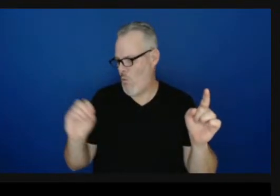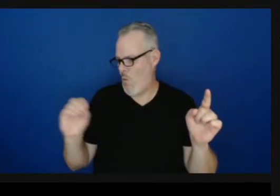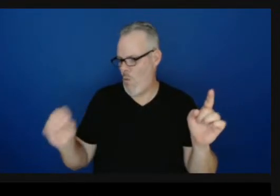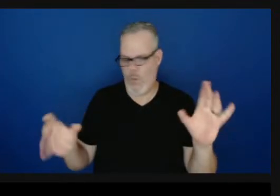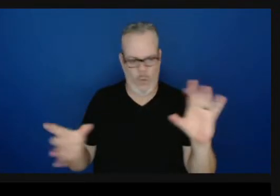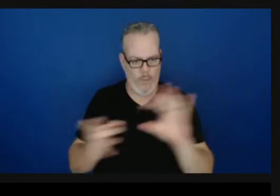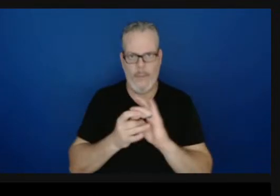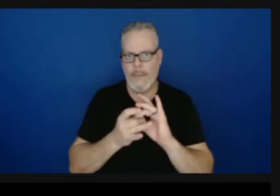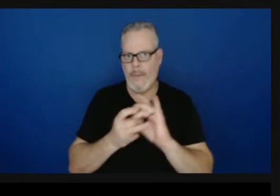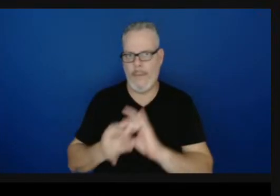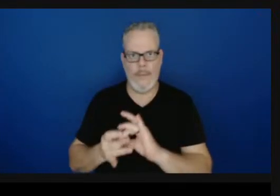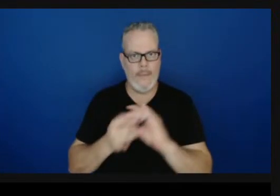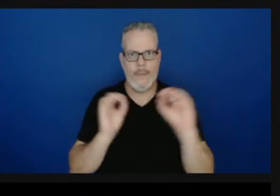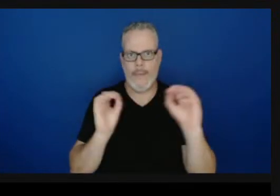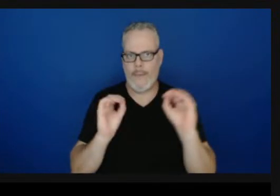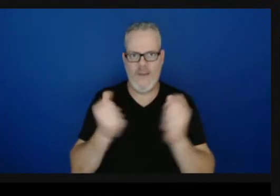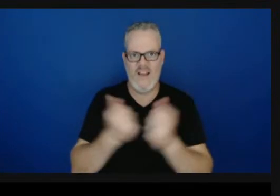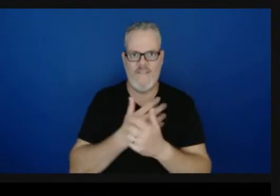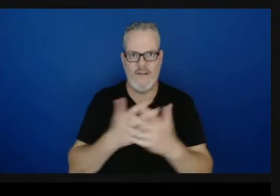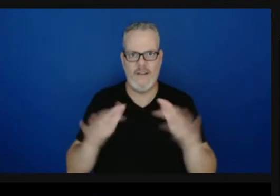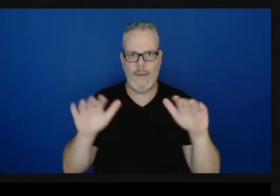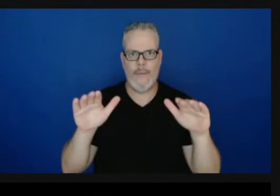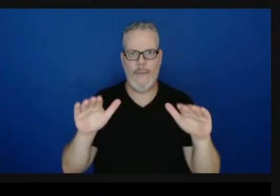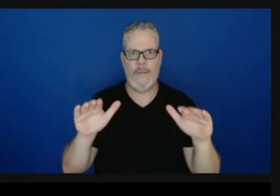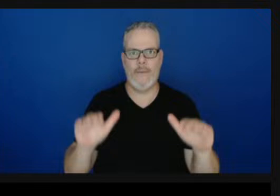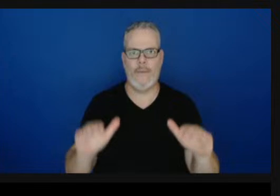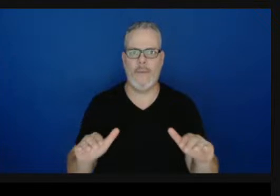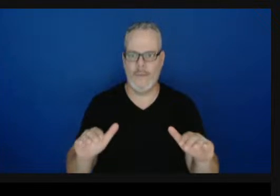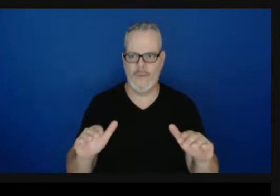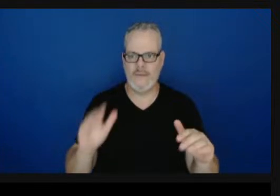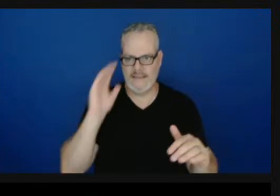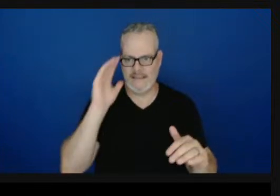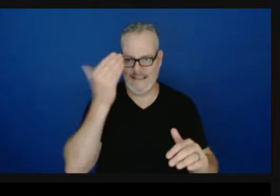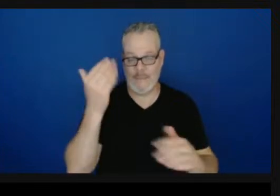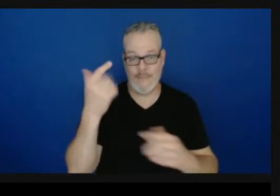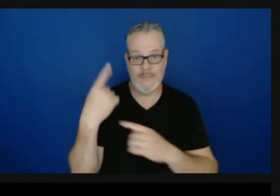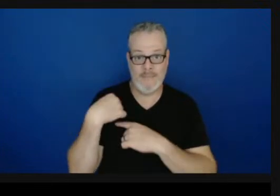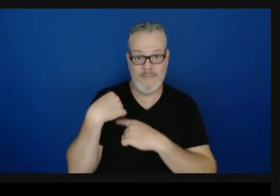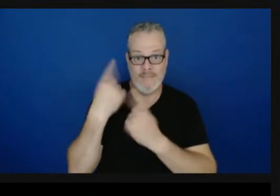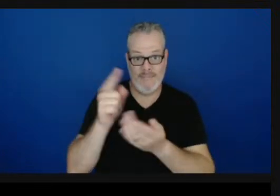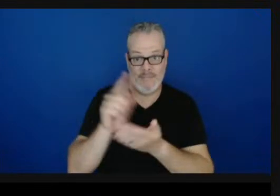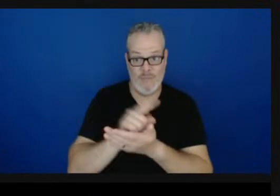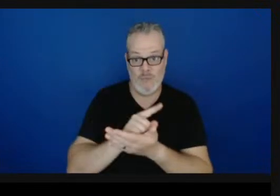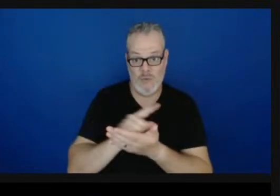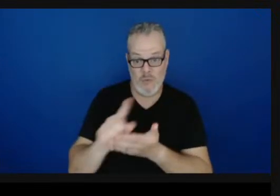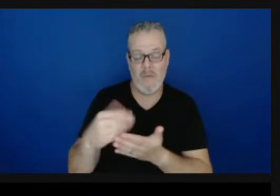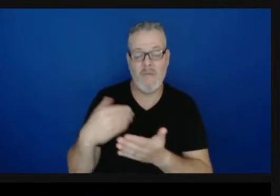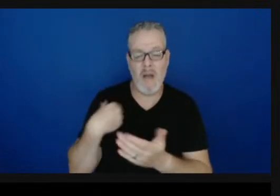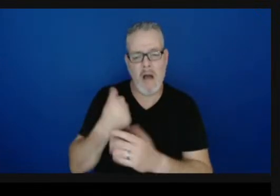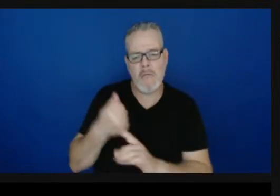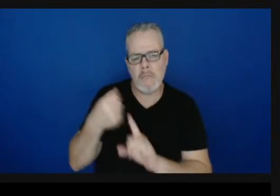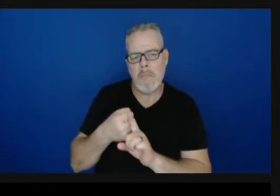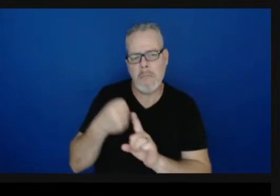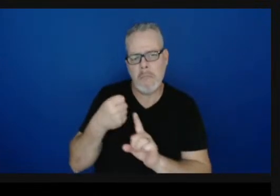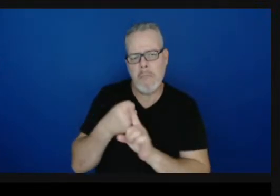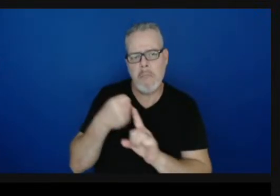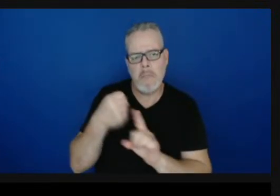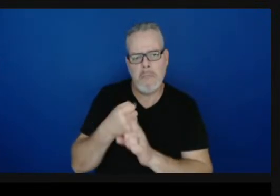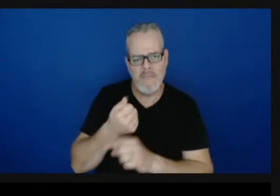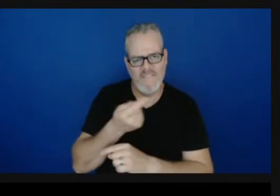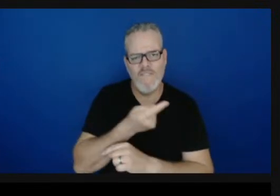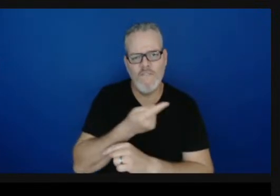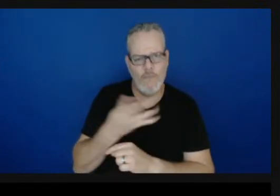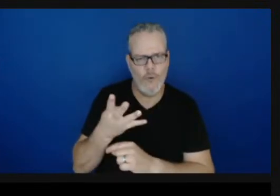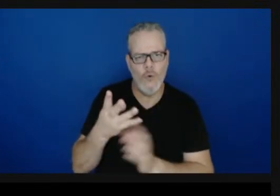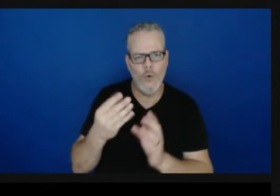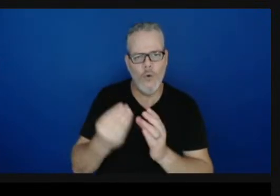settling there as well. Over the last week, there have been a few earthquakes building up, right? But this is really